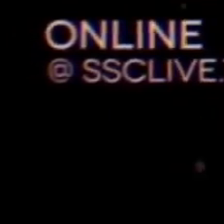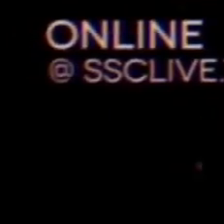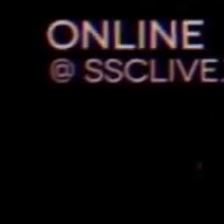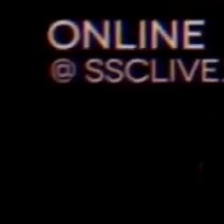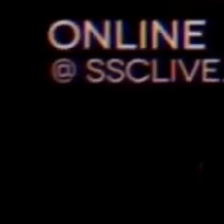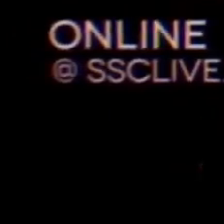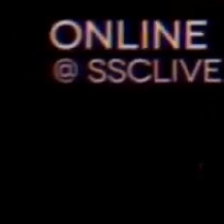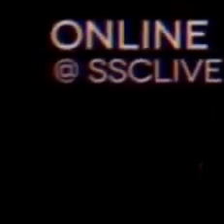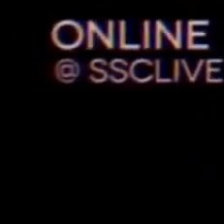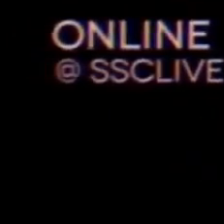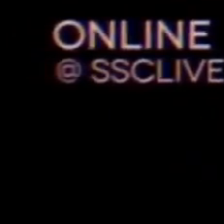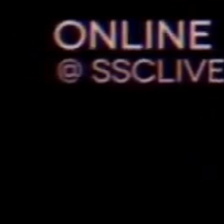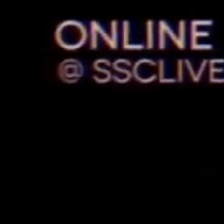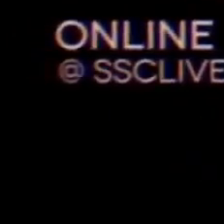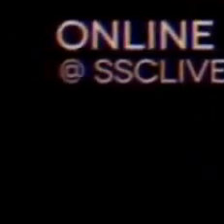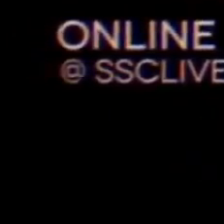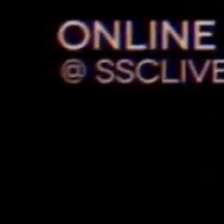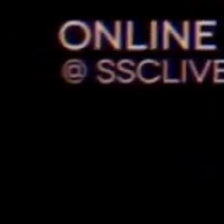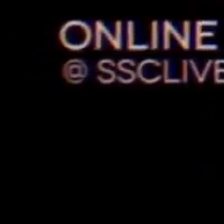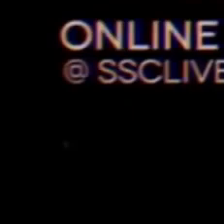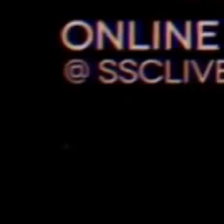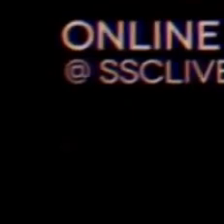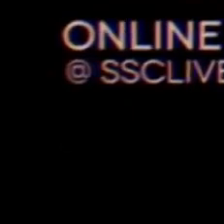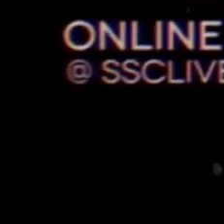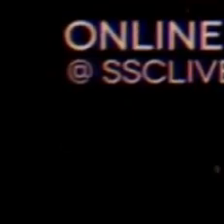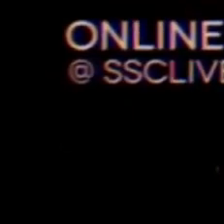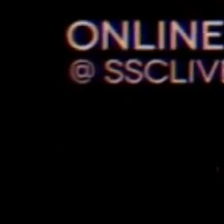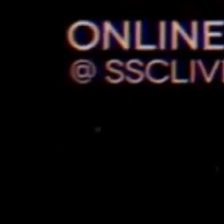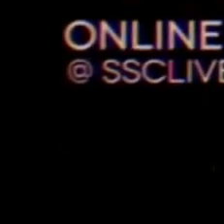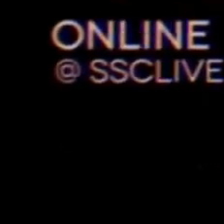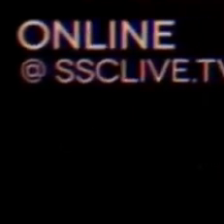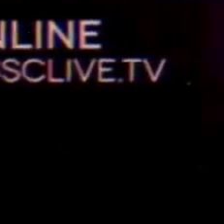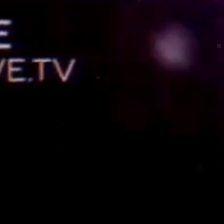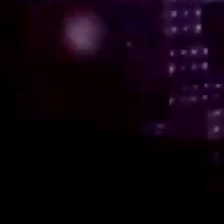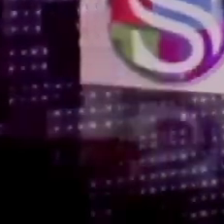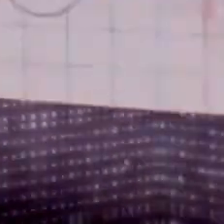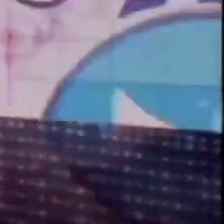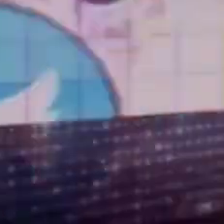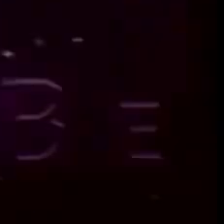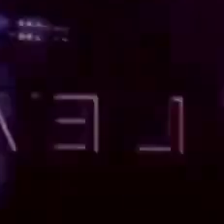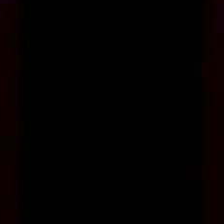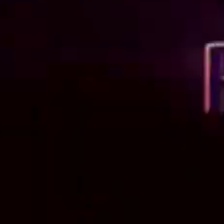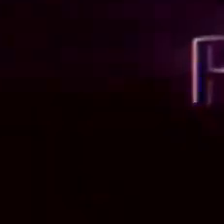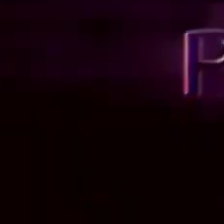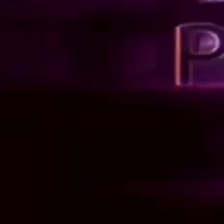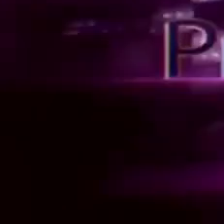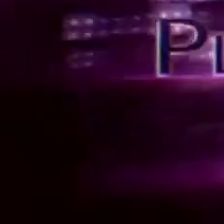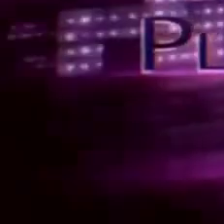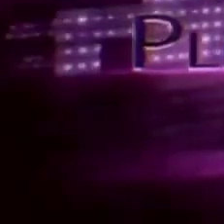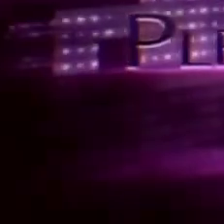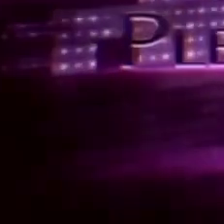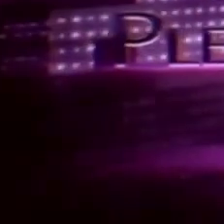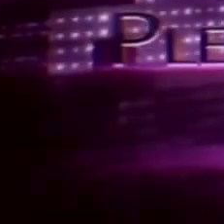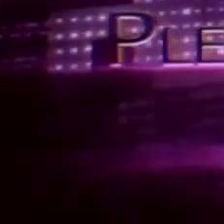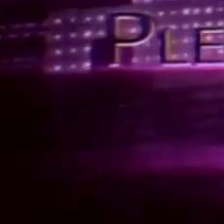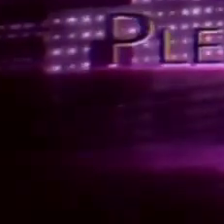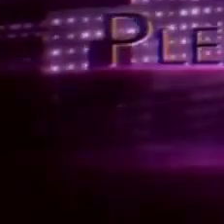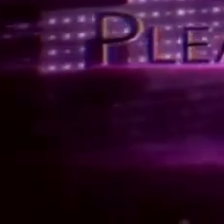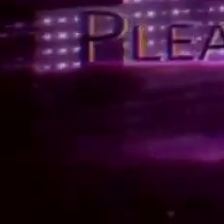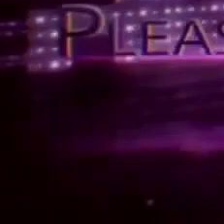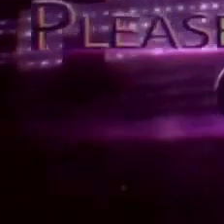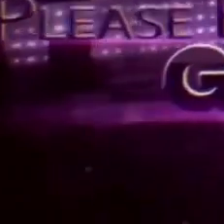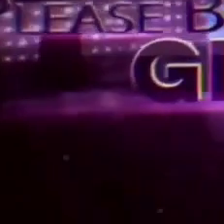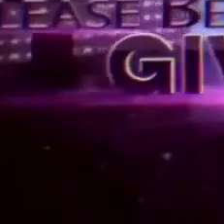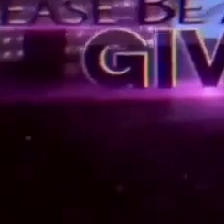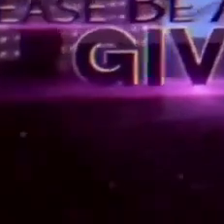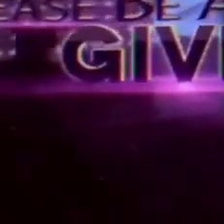platforms, Facebook, YouTube, and SSCLive.tv, so we can stay connected. And we don't